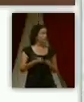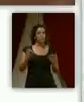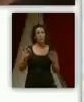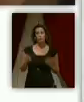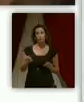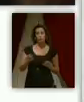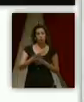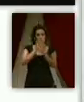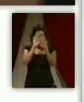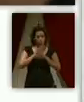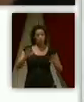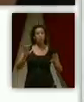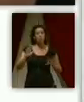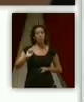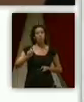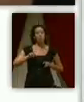and